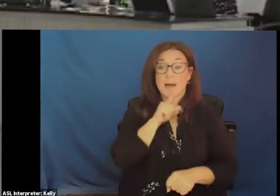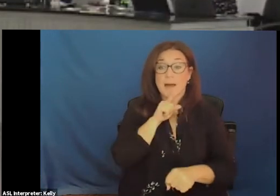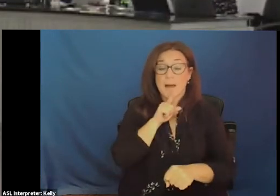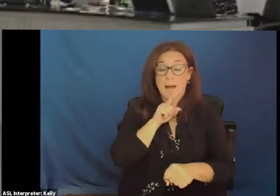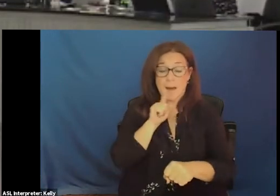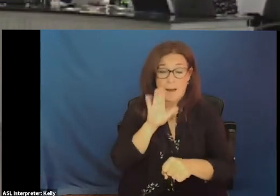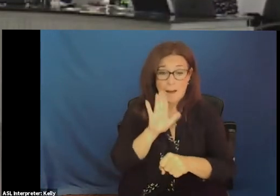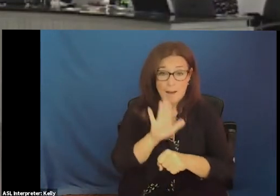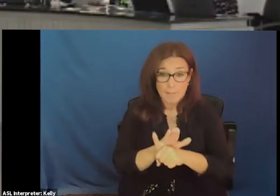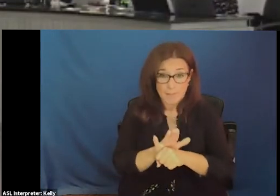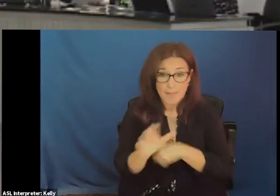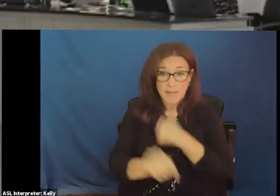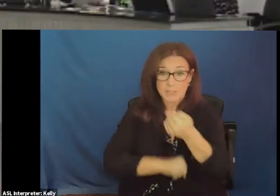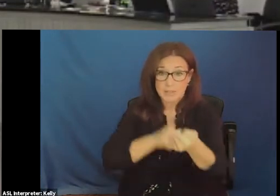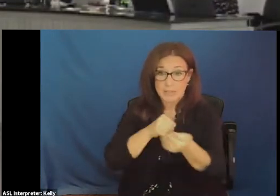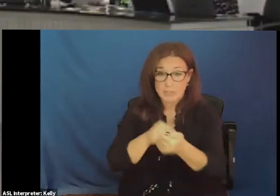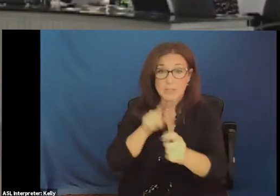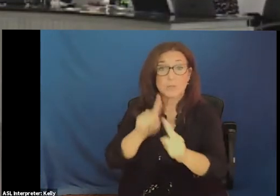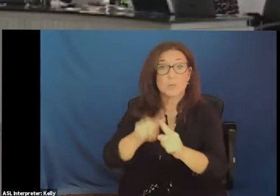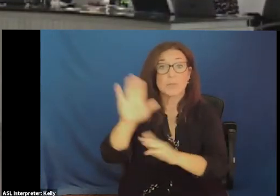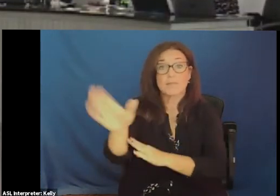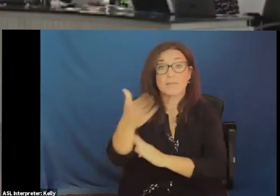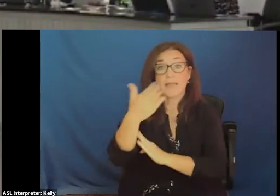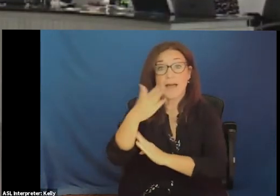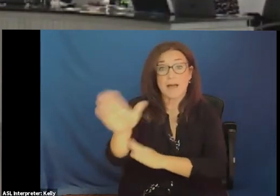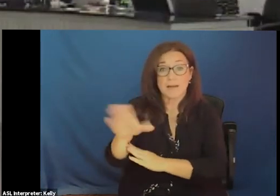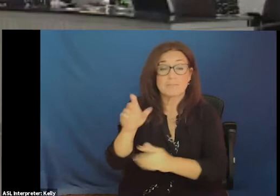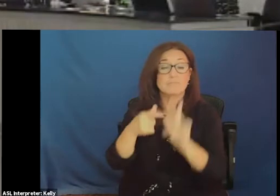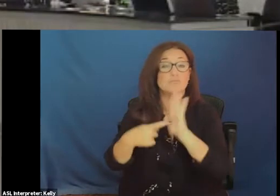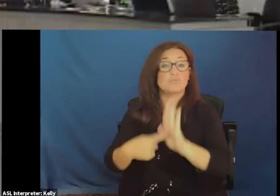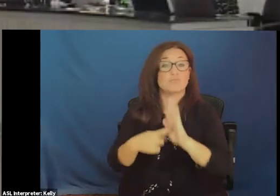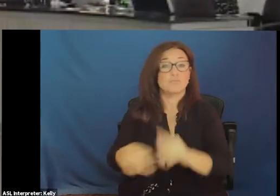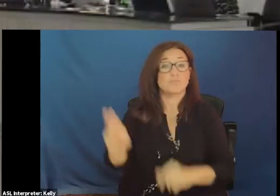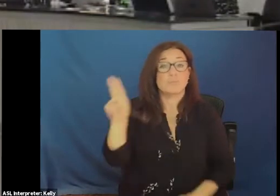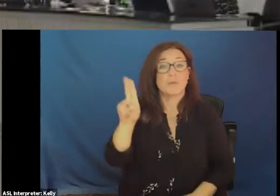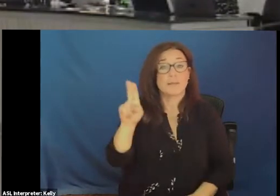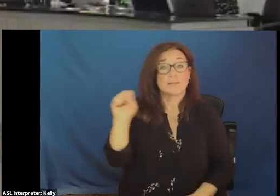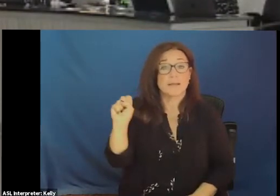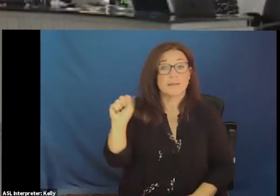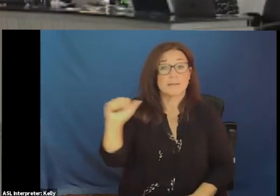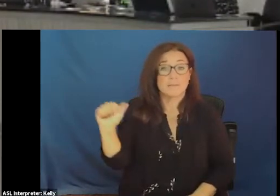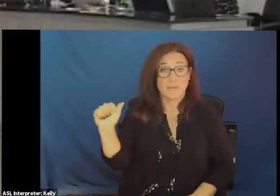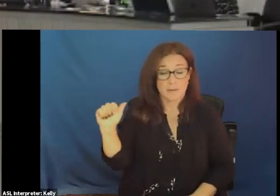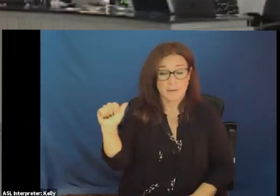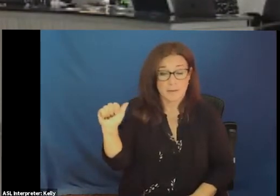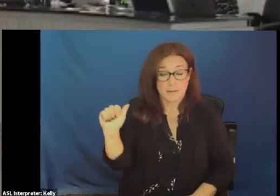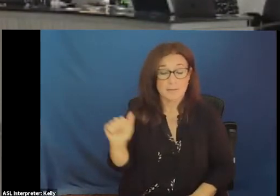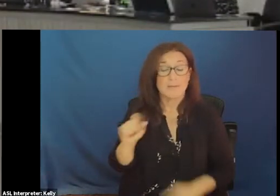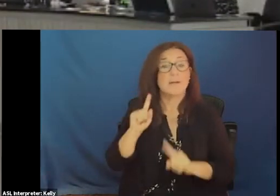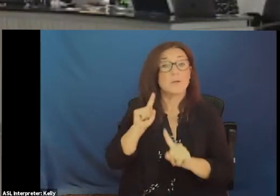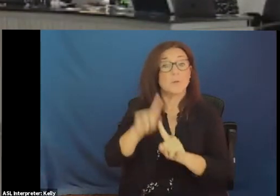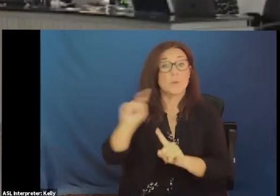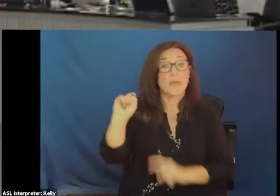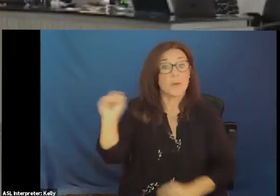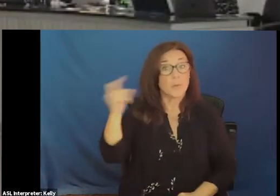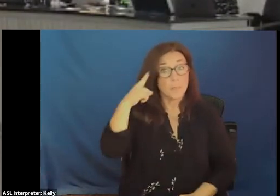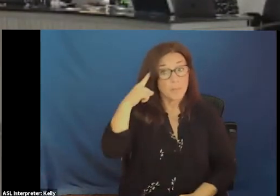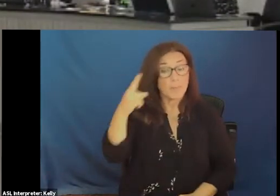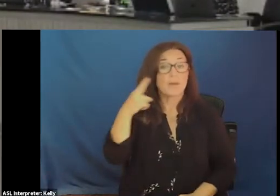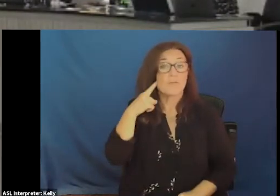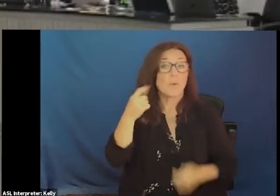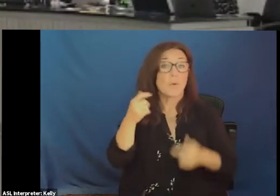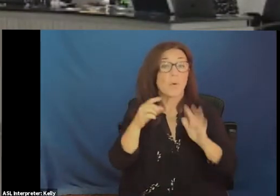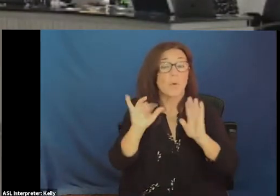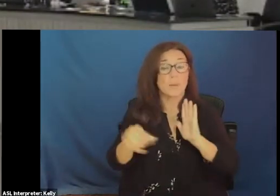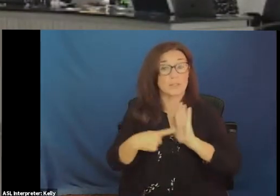Begin. I pledge allegiance to the flag of the United States of America and to the republic for which